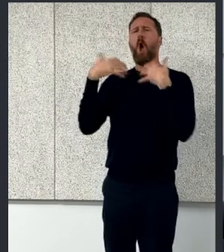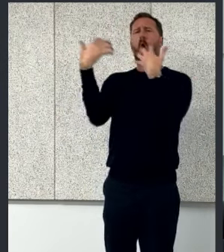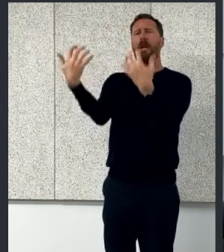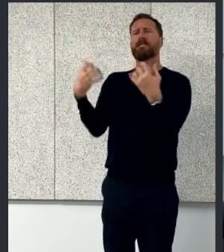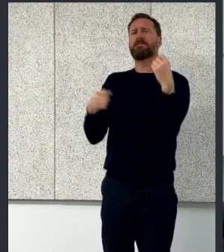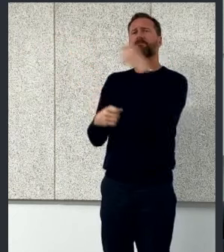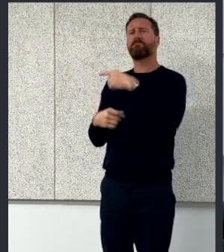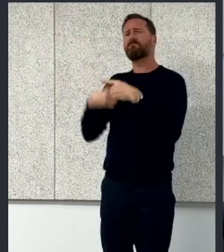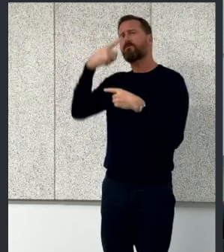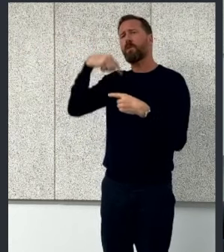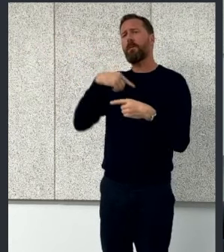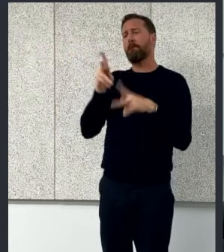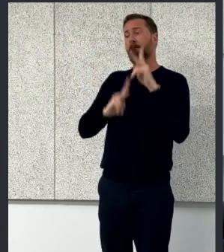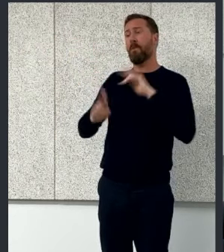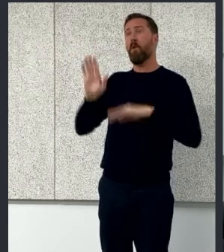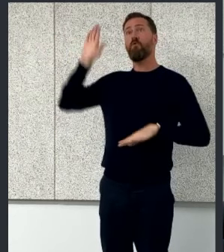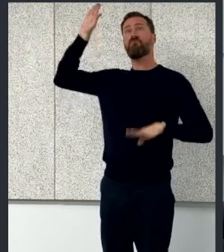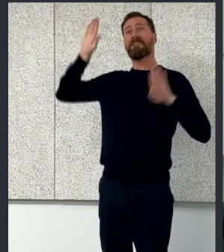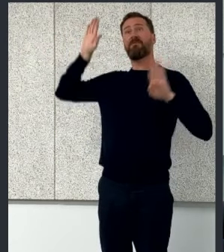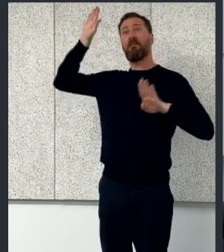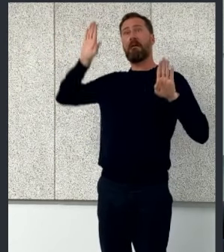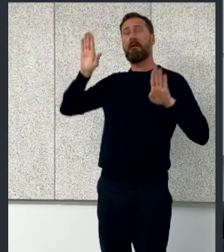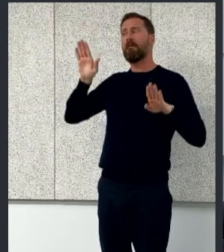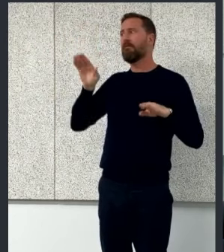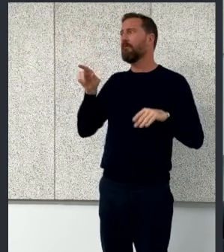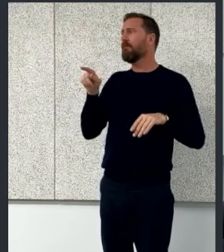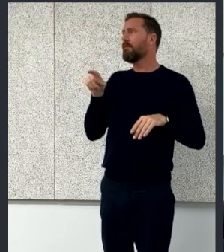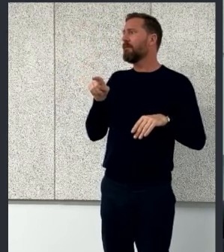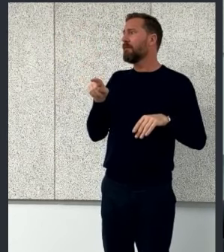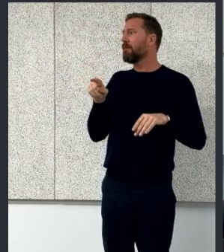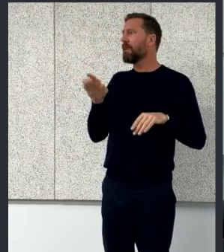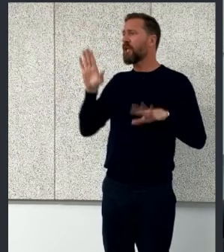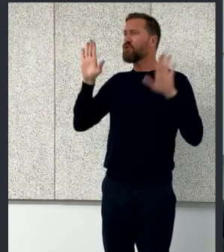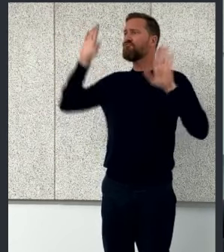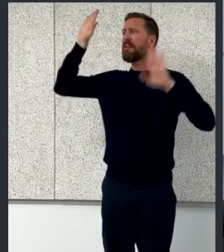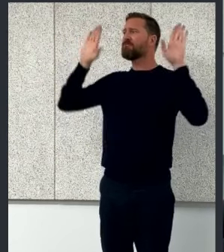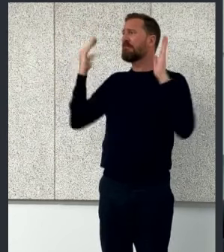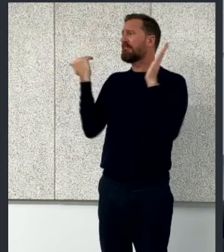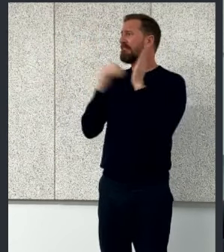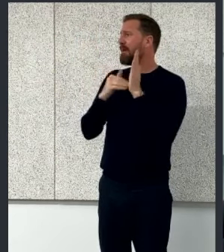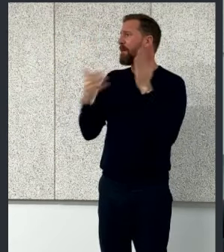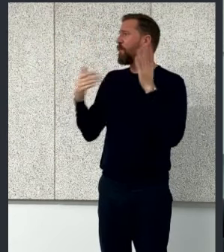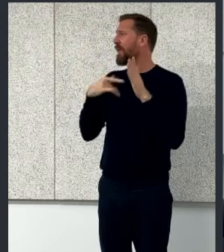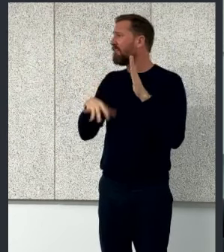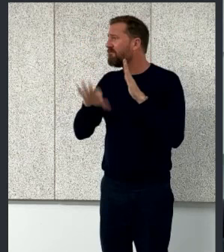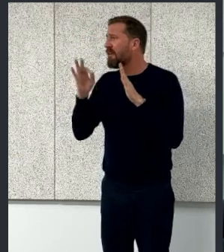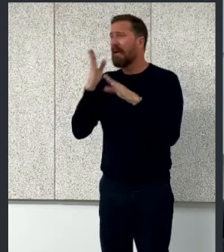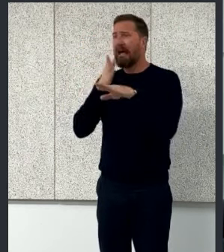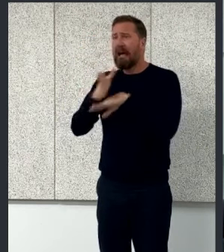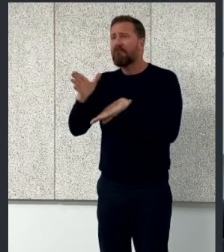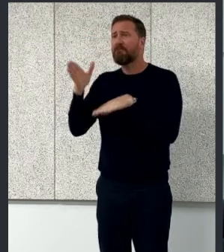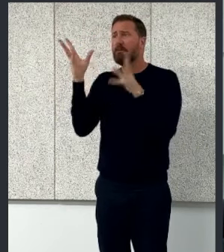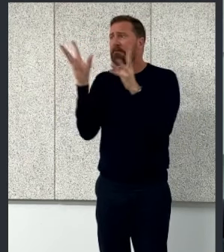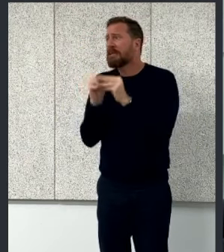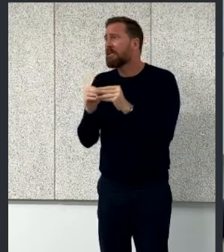their hand to talk about what can you raise your hands again so maybe we can find you afterwards?